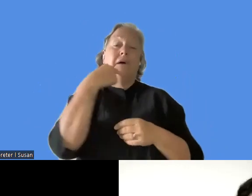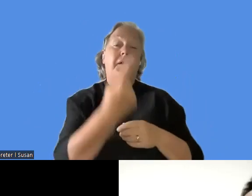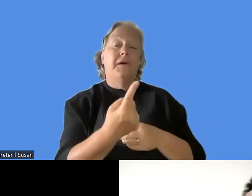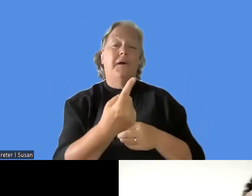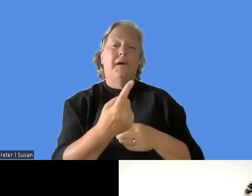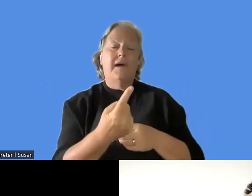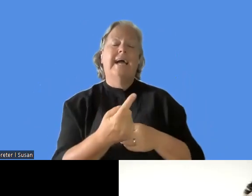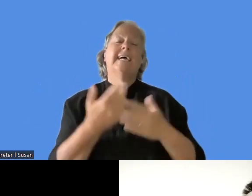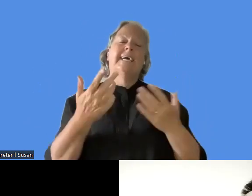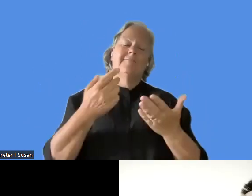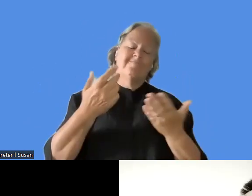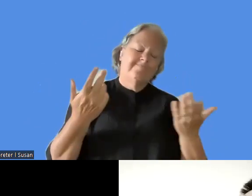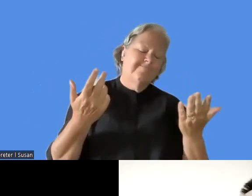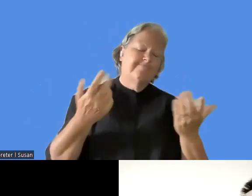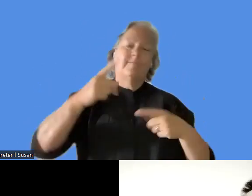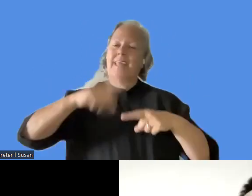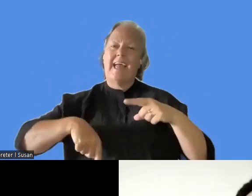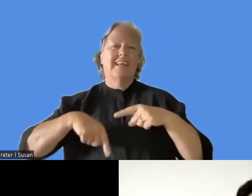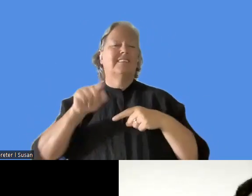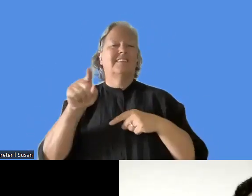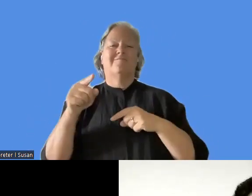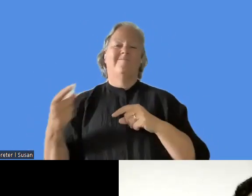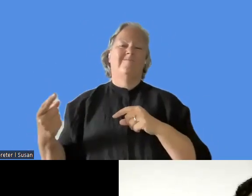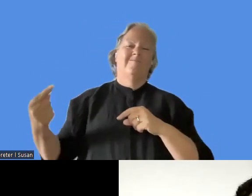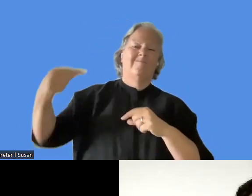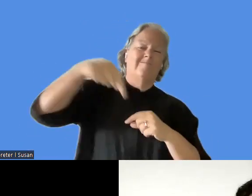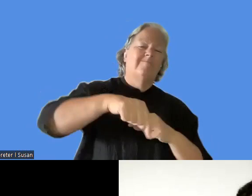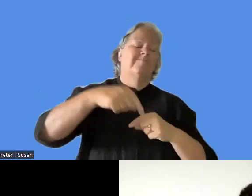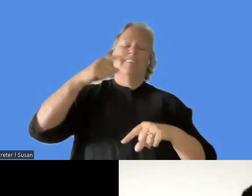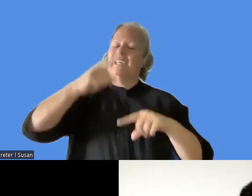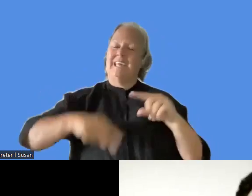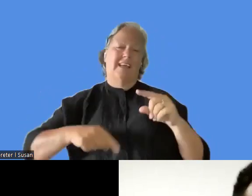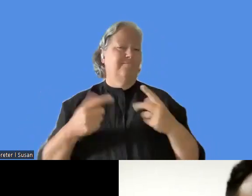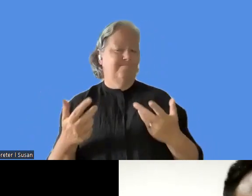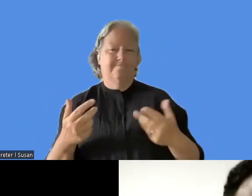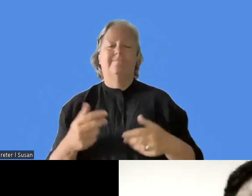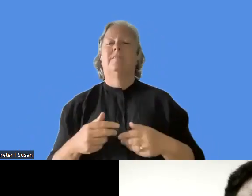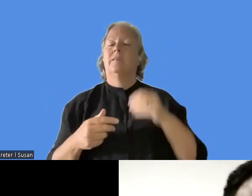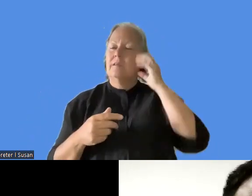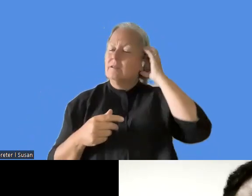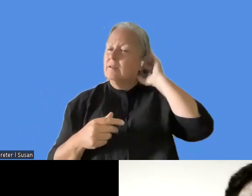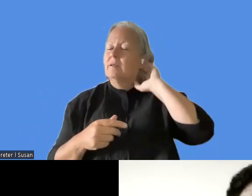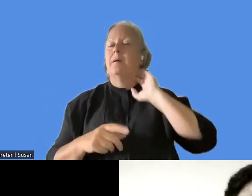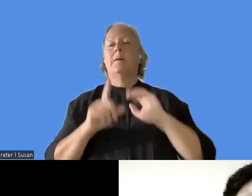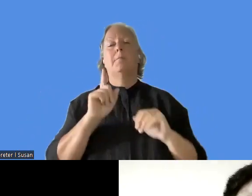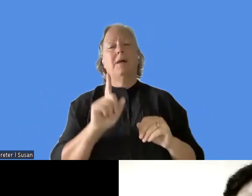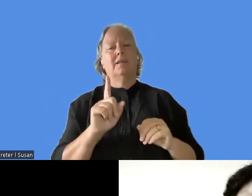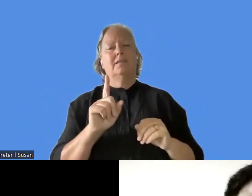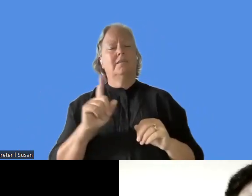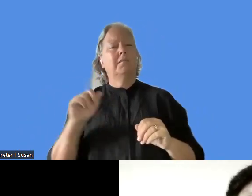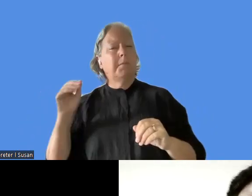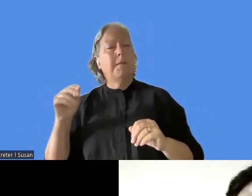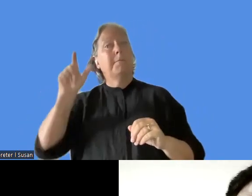regrets for not being able to join us, but we will rely on Mr. Sam to